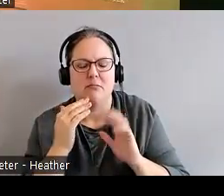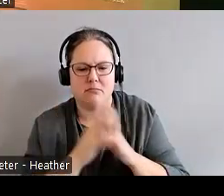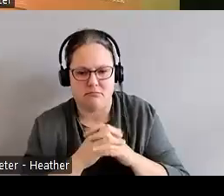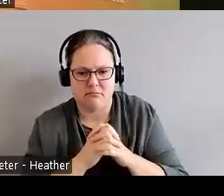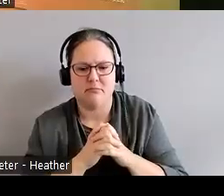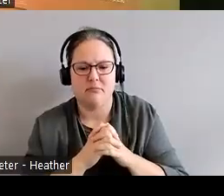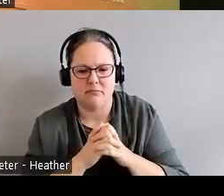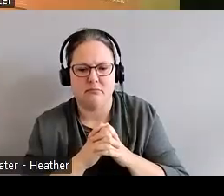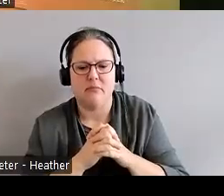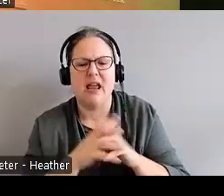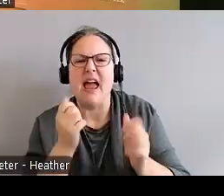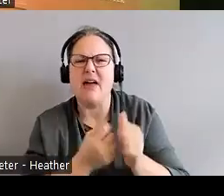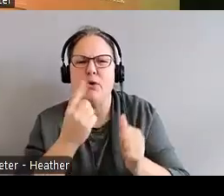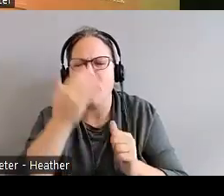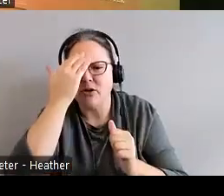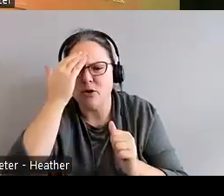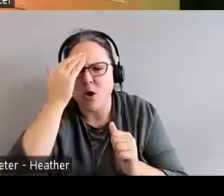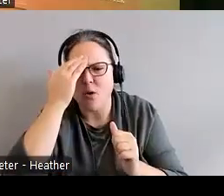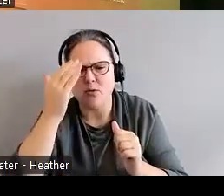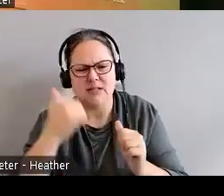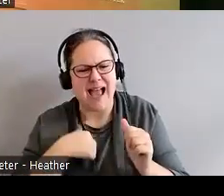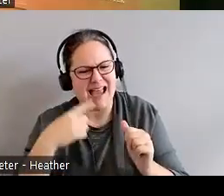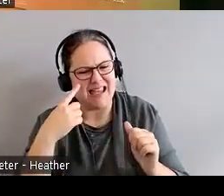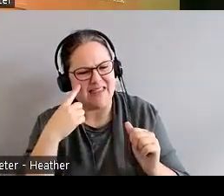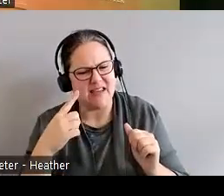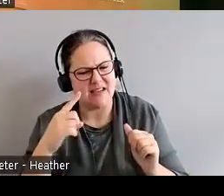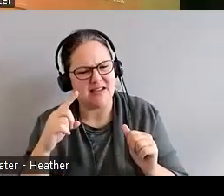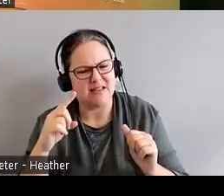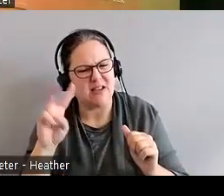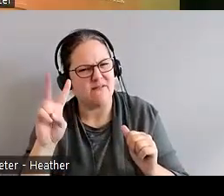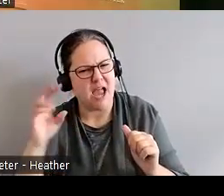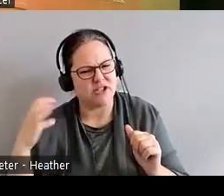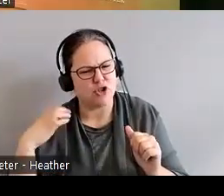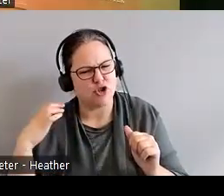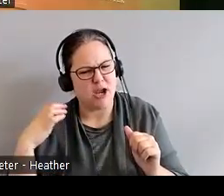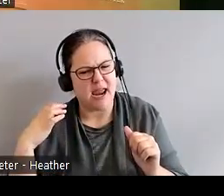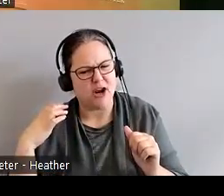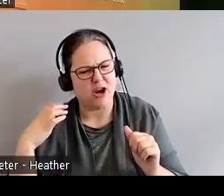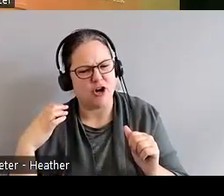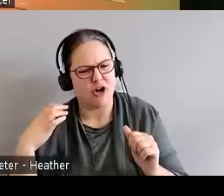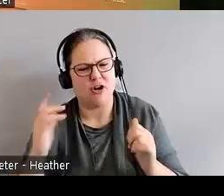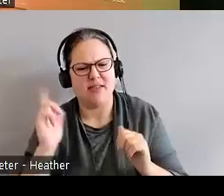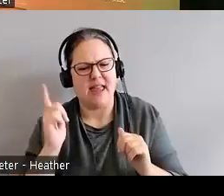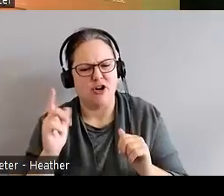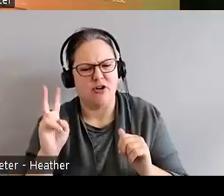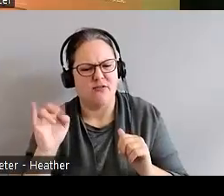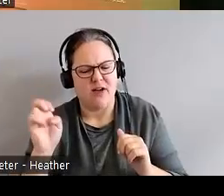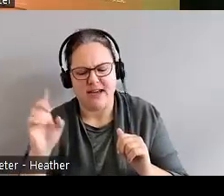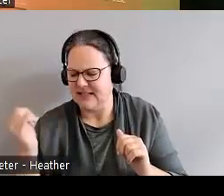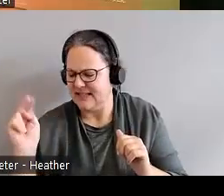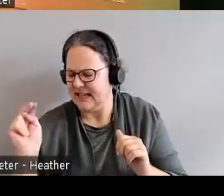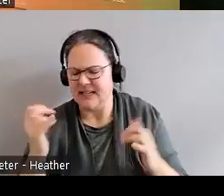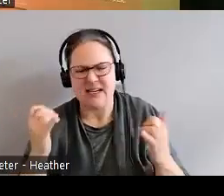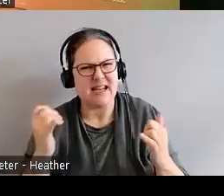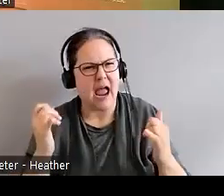department. I think he was a vice chair of education, and later he was a vice dean, and now he's the president of the American Board